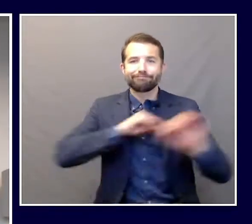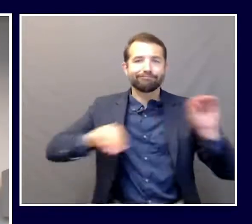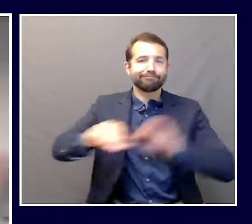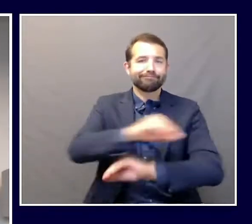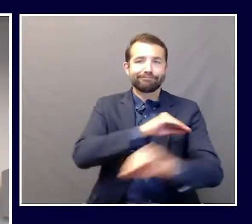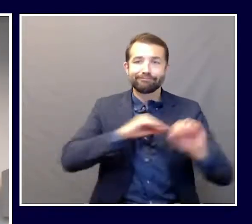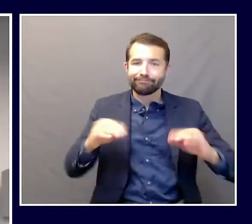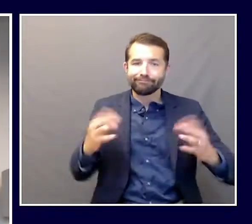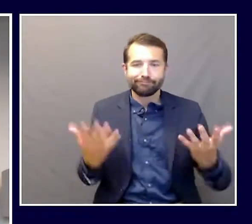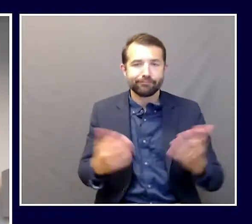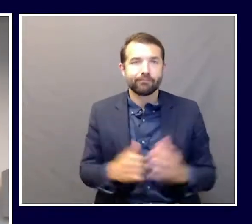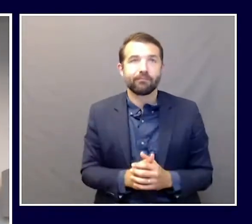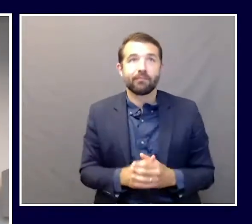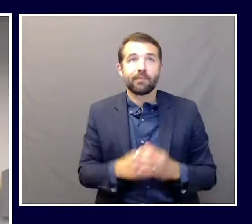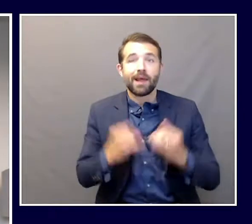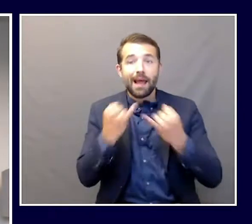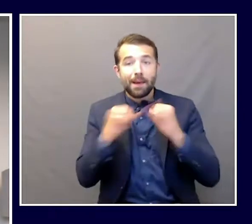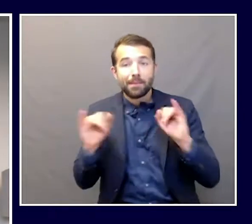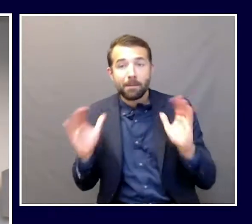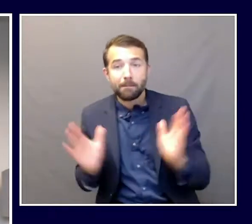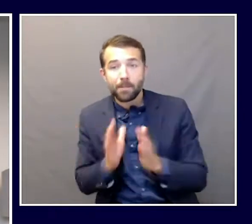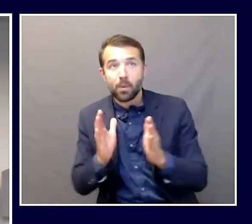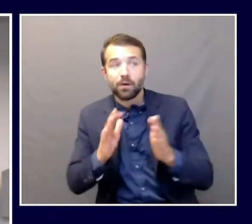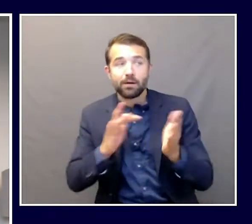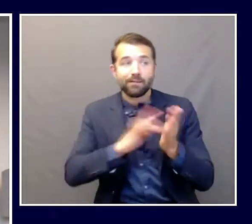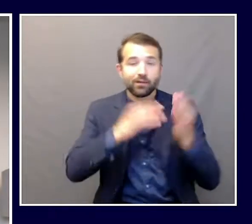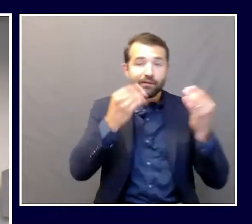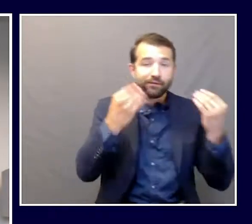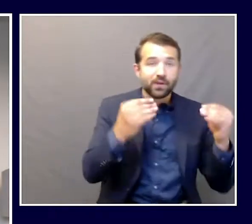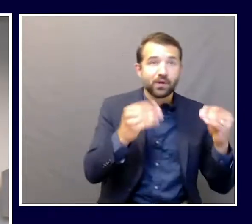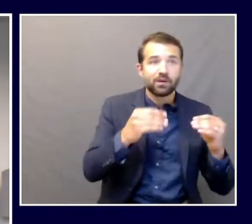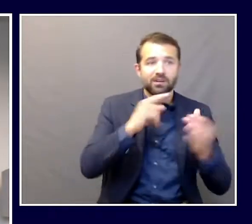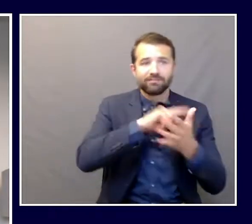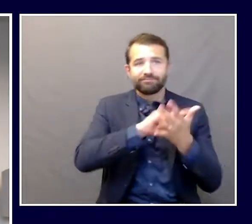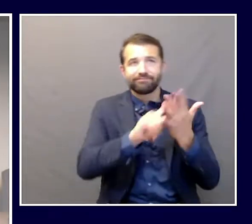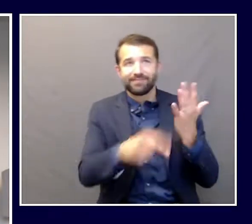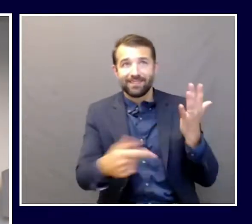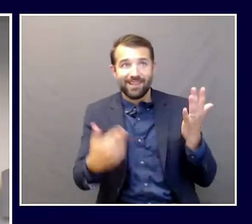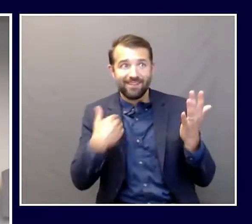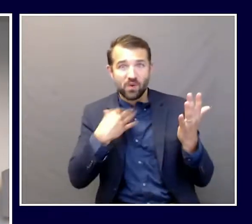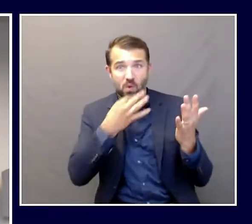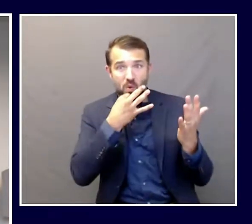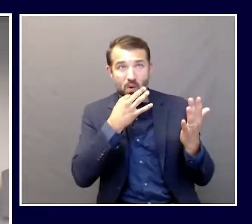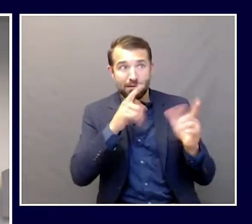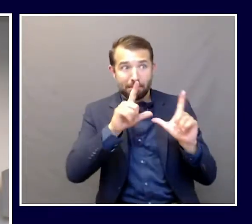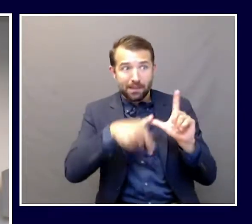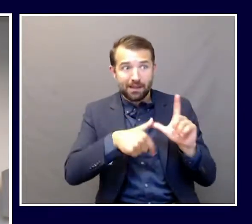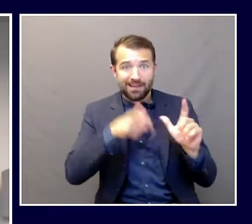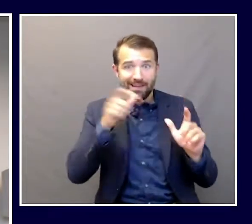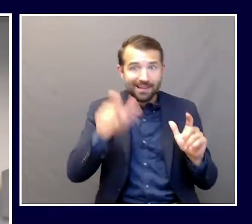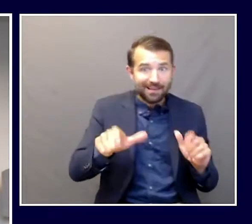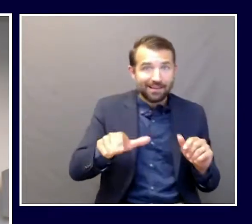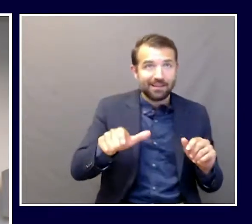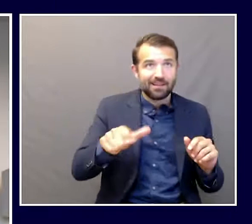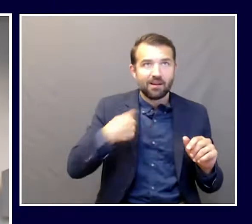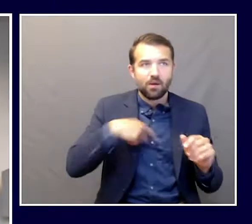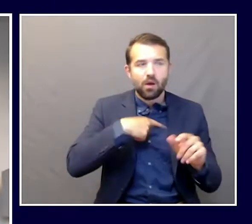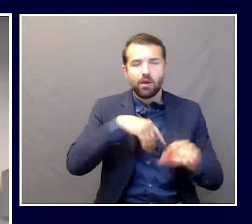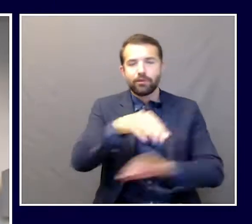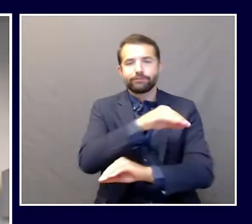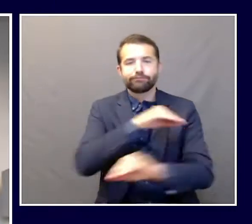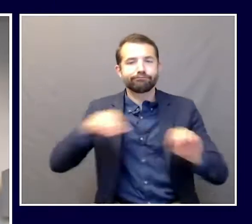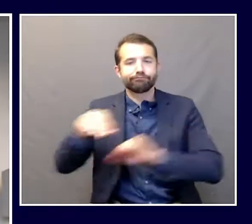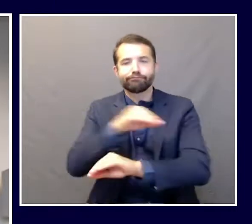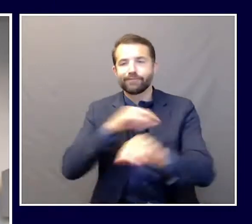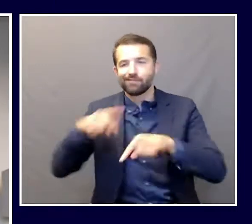example. So if they don't need those doses or they're expiring, rather than shipping them in from a warehouse from Memphis or wherever